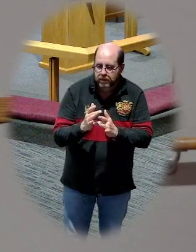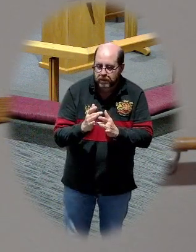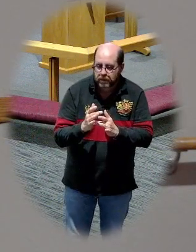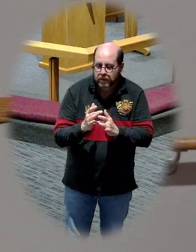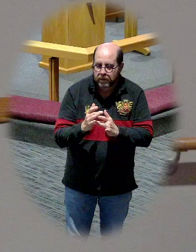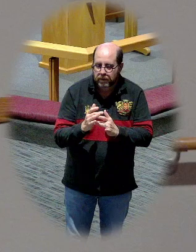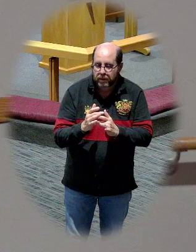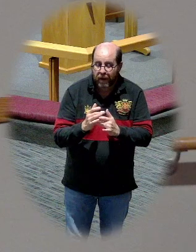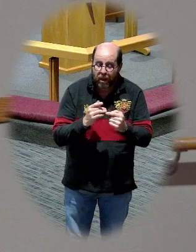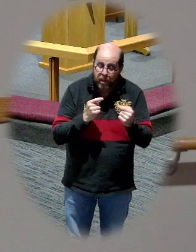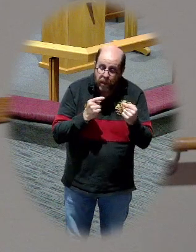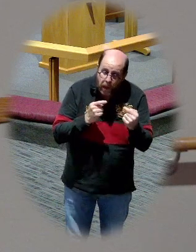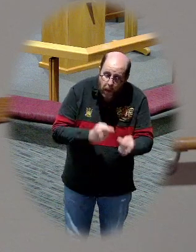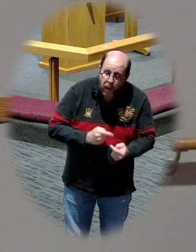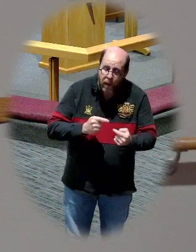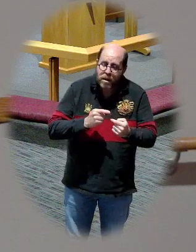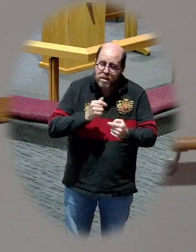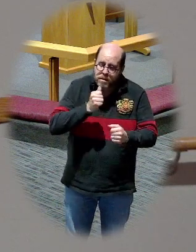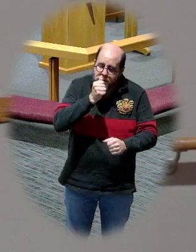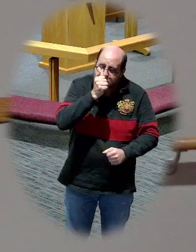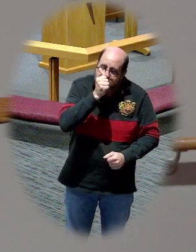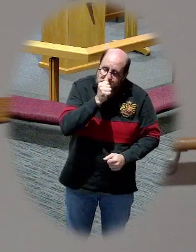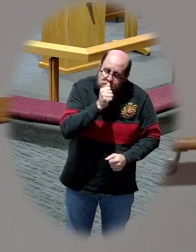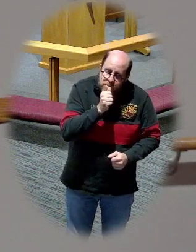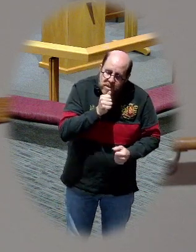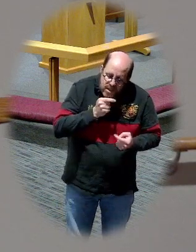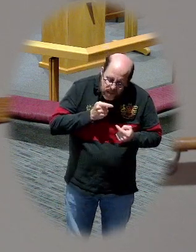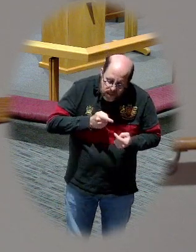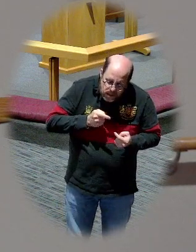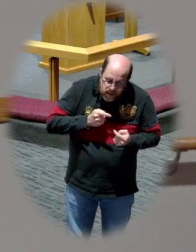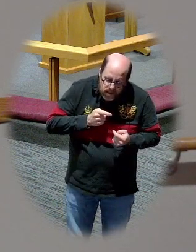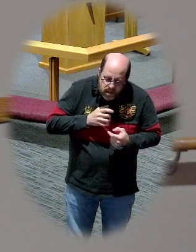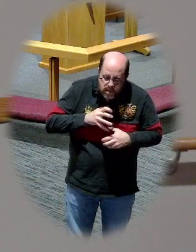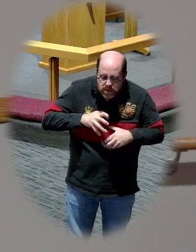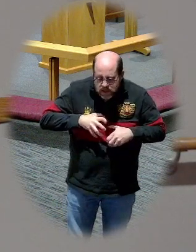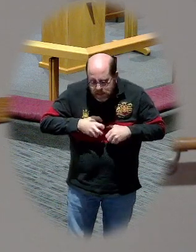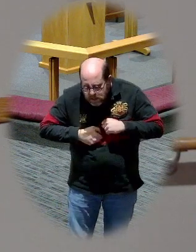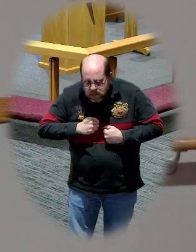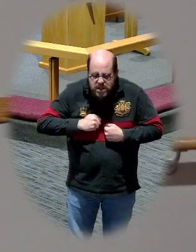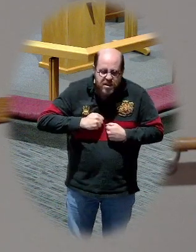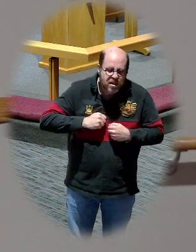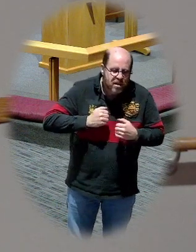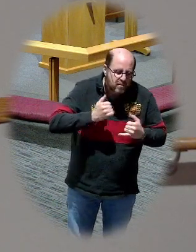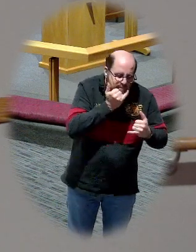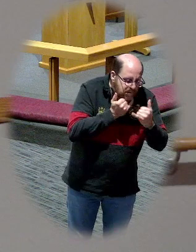All of the pain, all of the suffering, all of the mistakes,